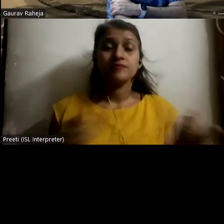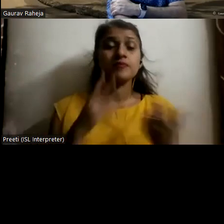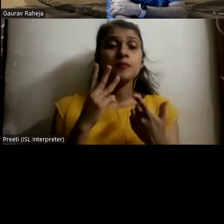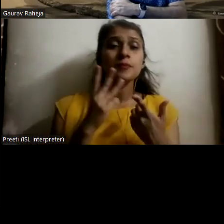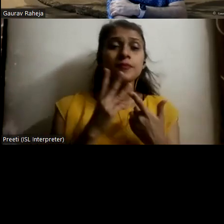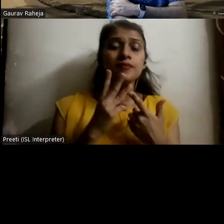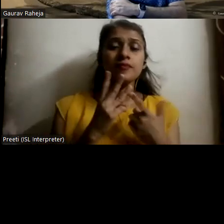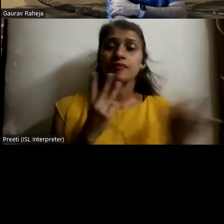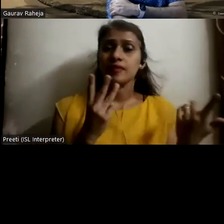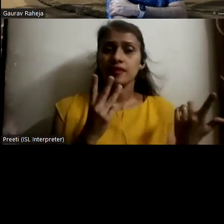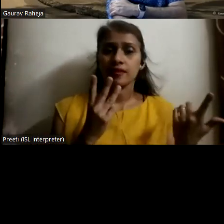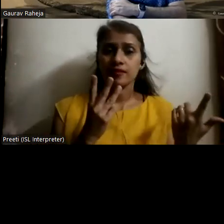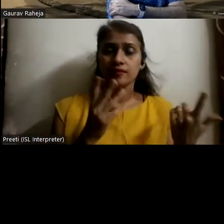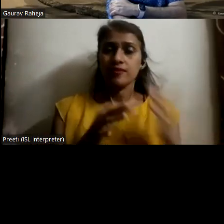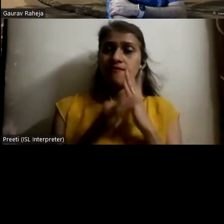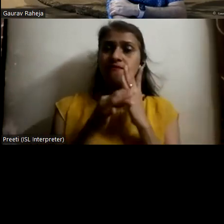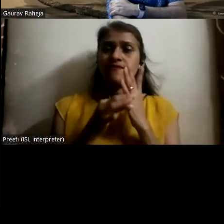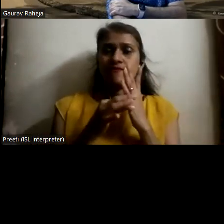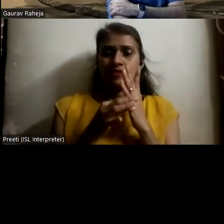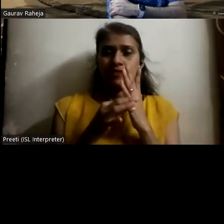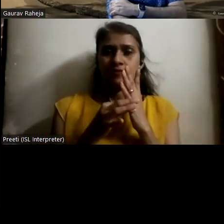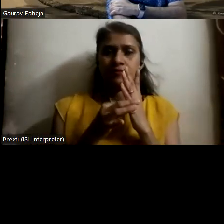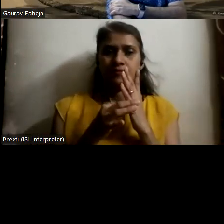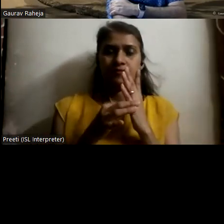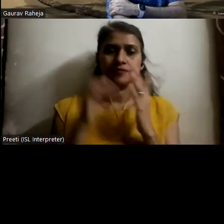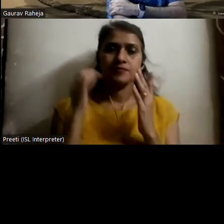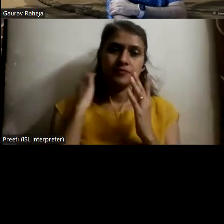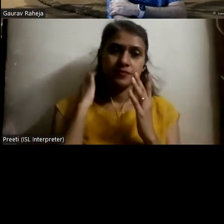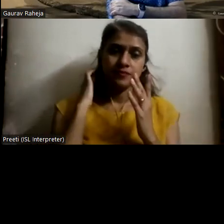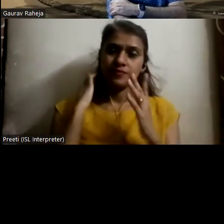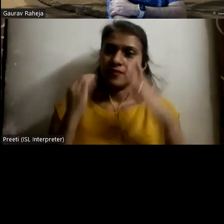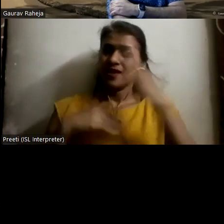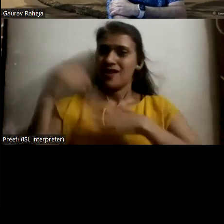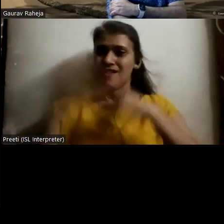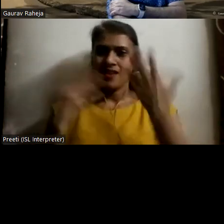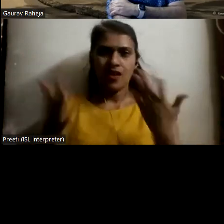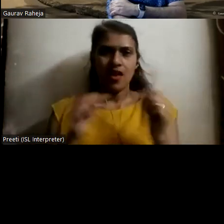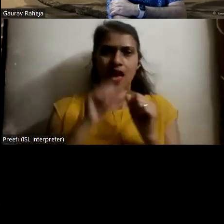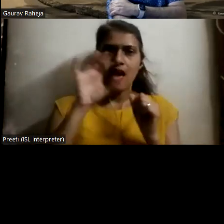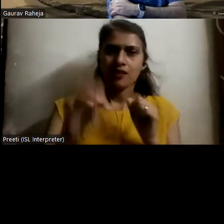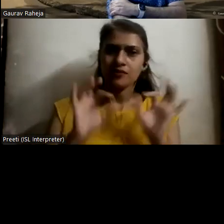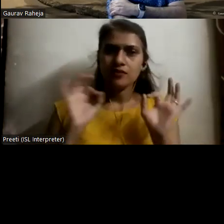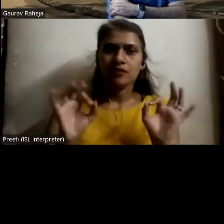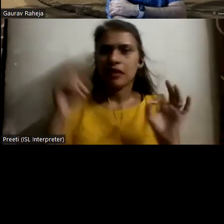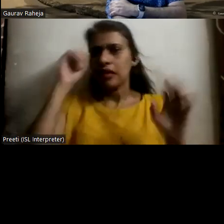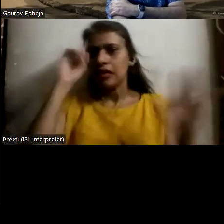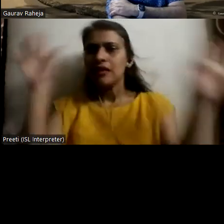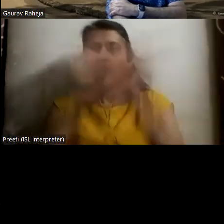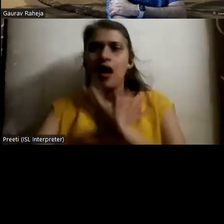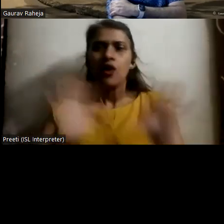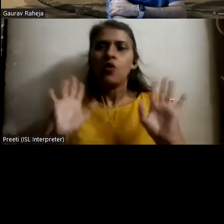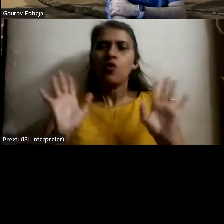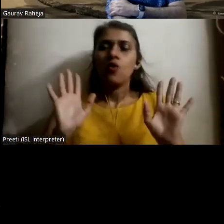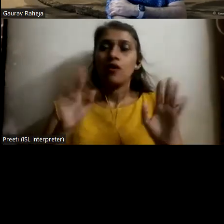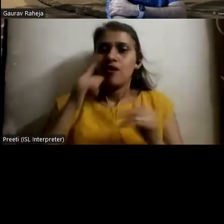the infrastructure. If the infrastructure is convenient, if the infrastructure is not dark, you have sufficient lighting, if